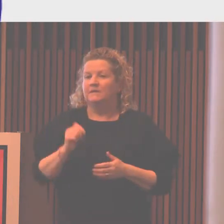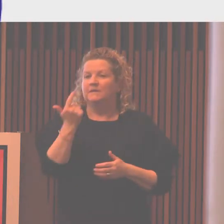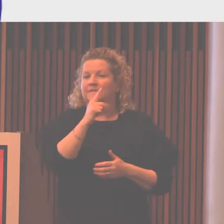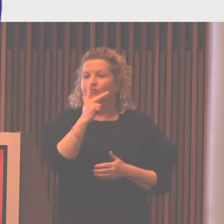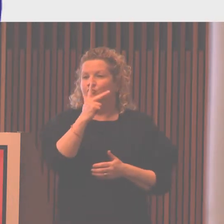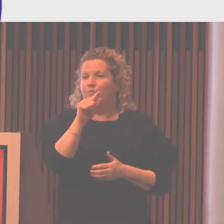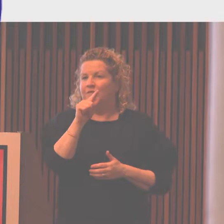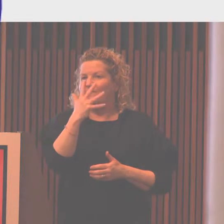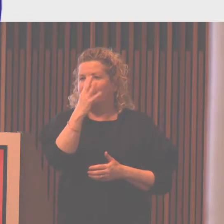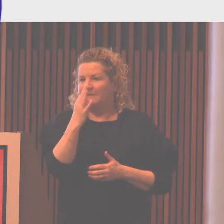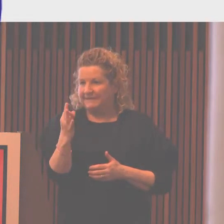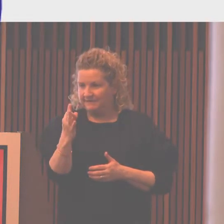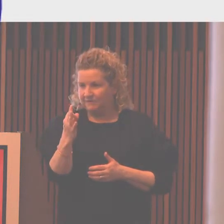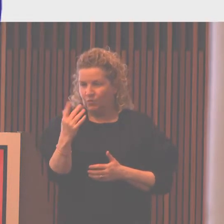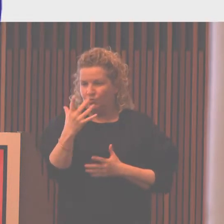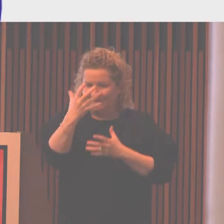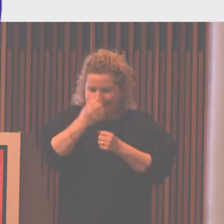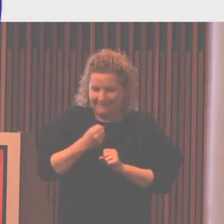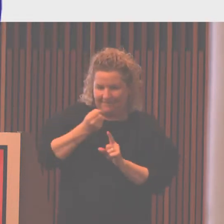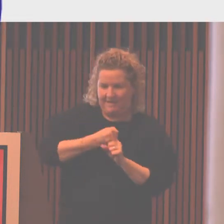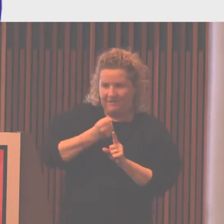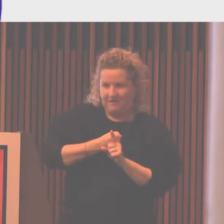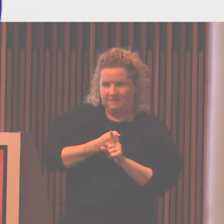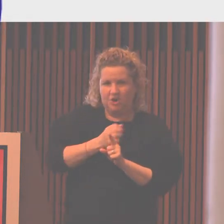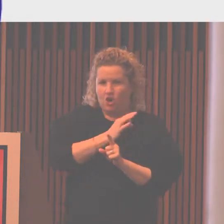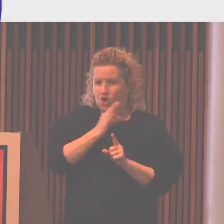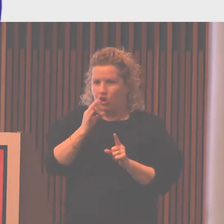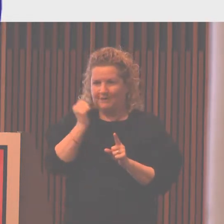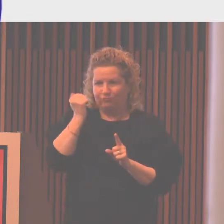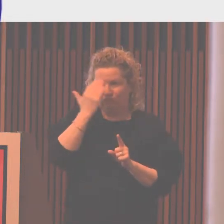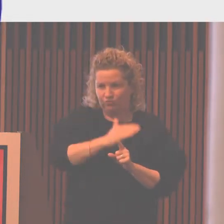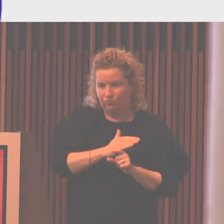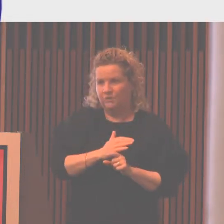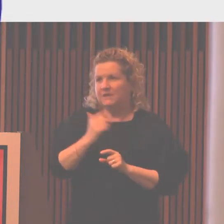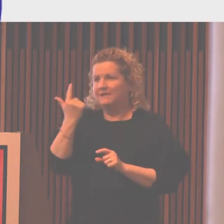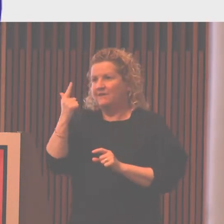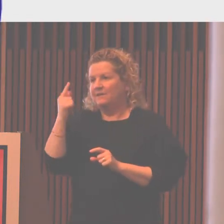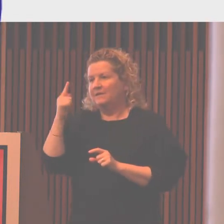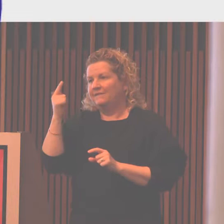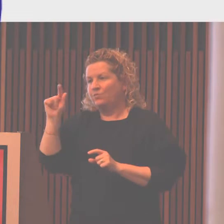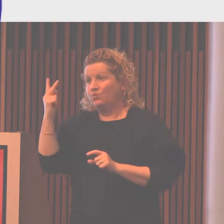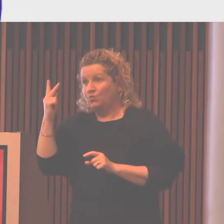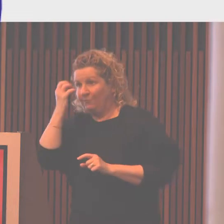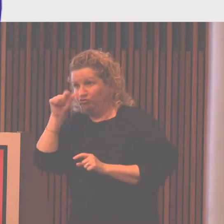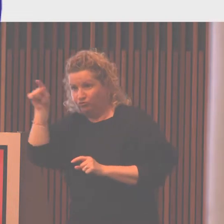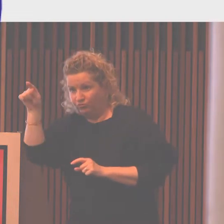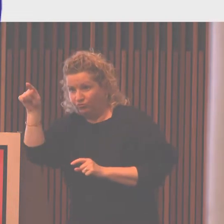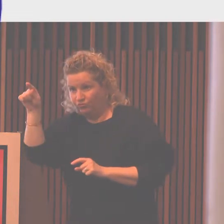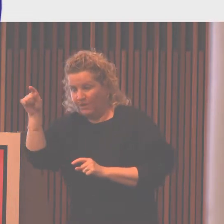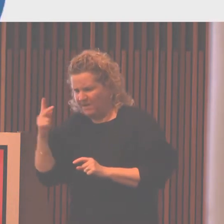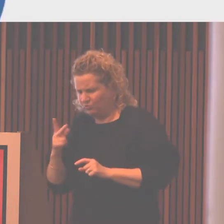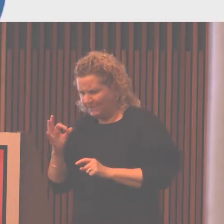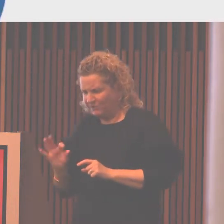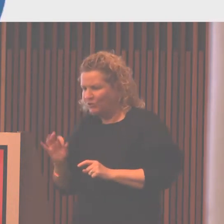NDAP advocacy organisations are not Indigenous or Aboriginal. 7.2% are, but almost 20% it's not